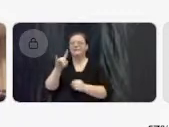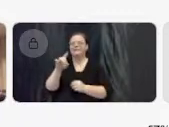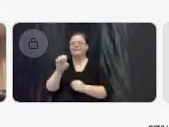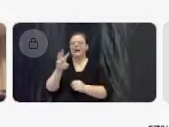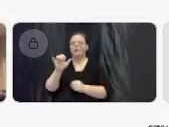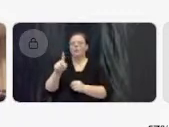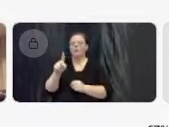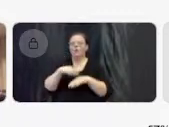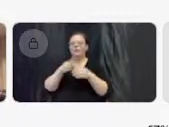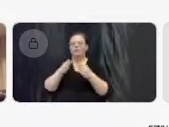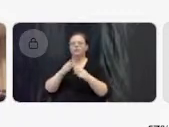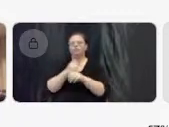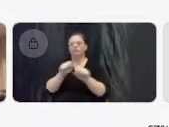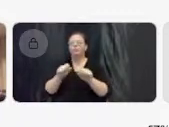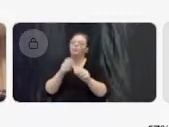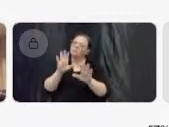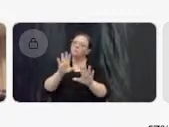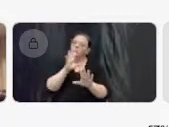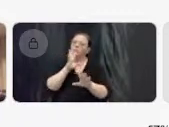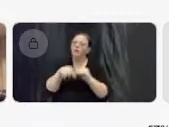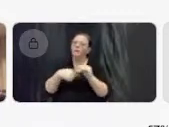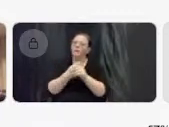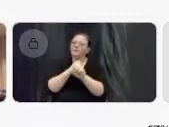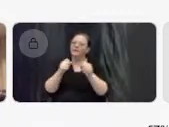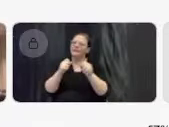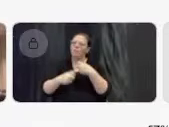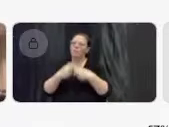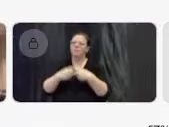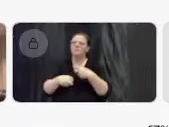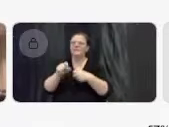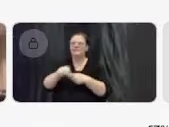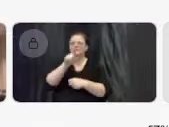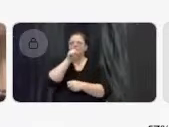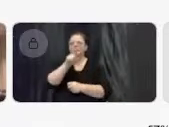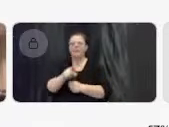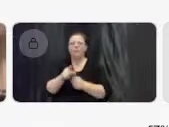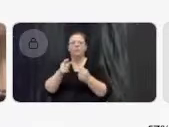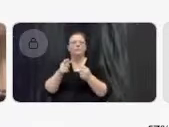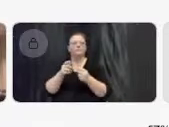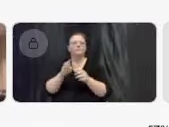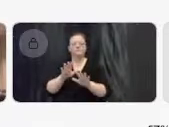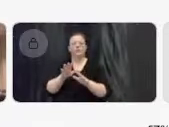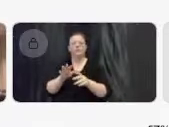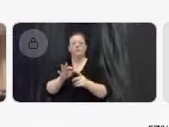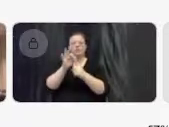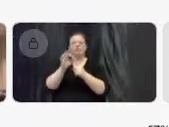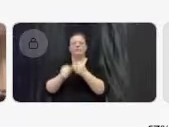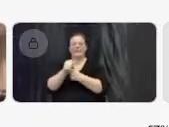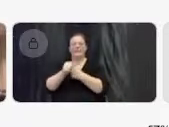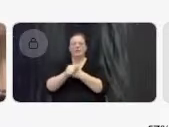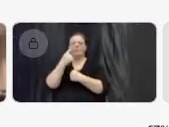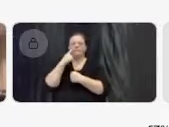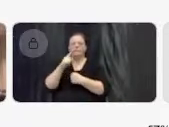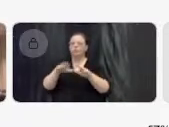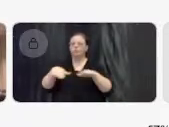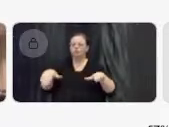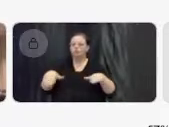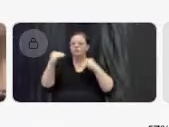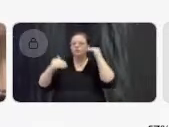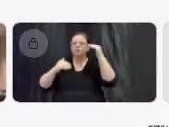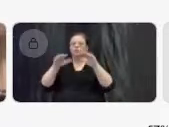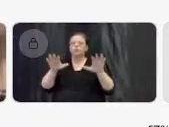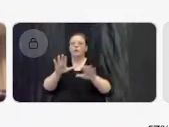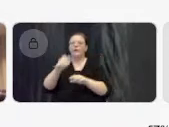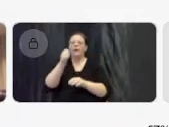talking about safety issues here. It's an extremely, especially dangerous hazard for children, adults doing their